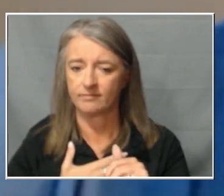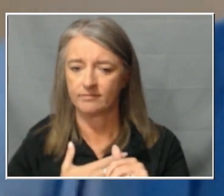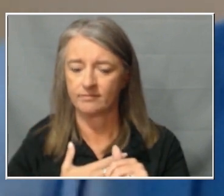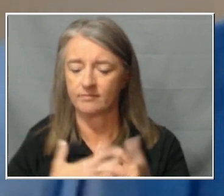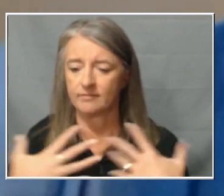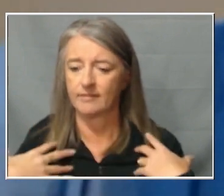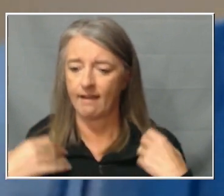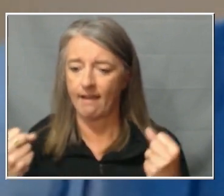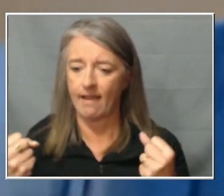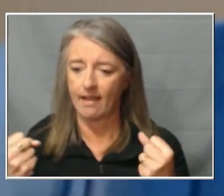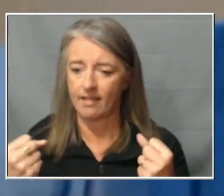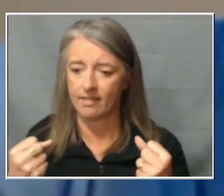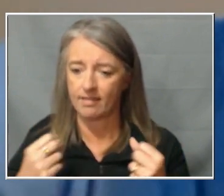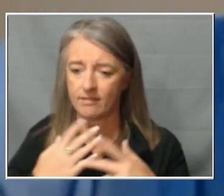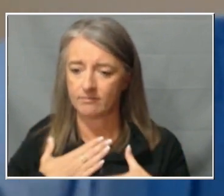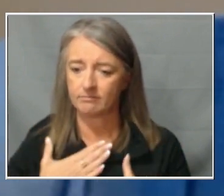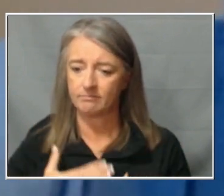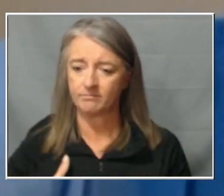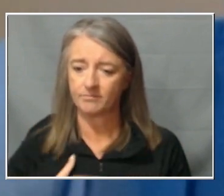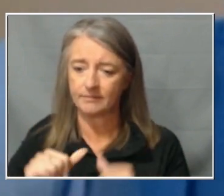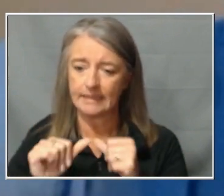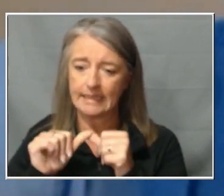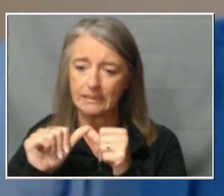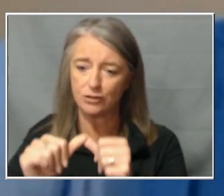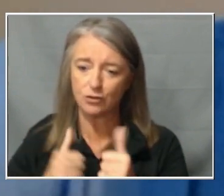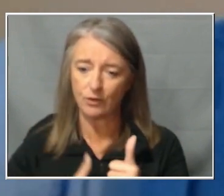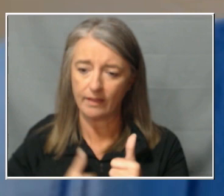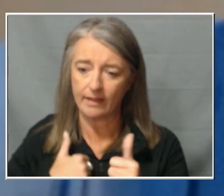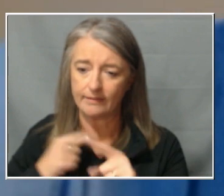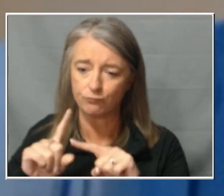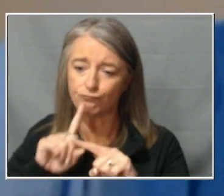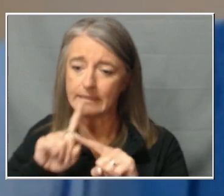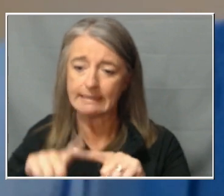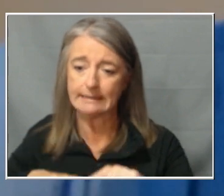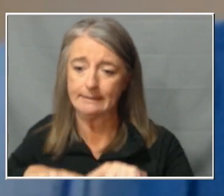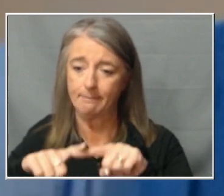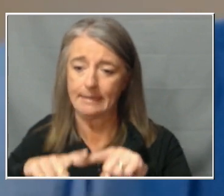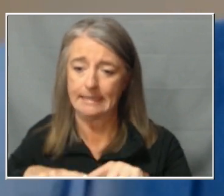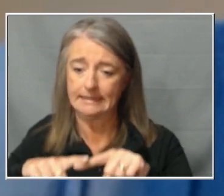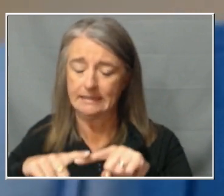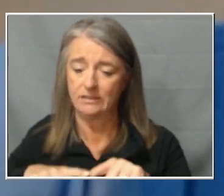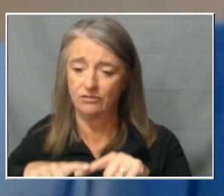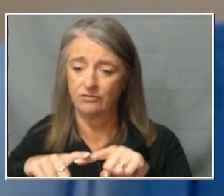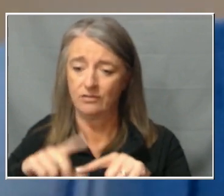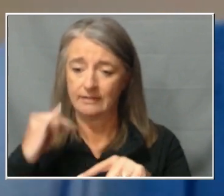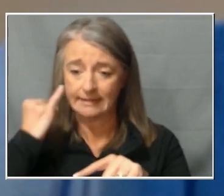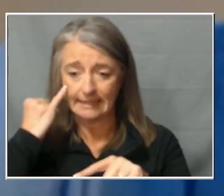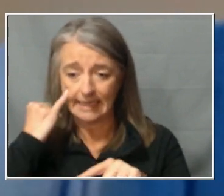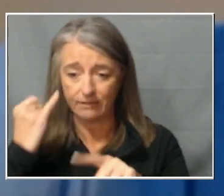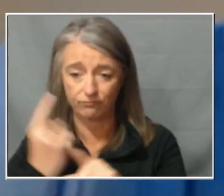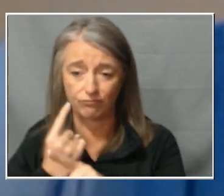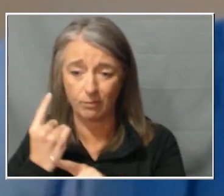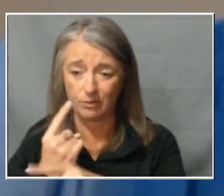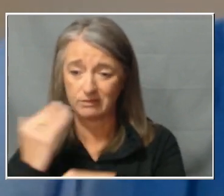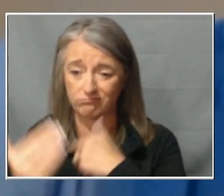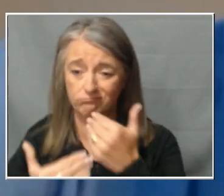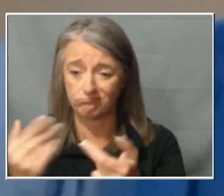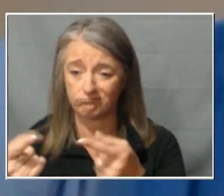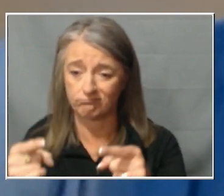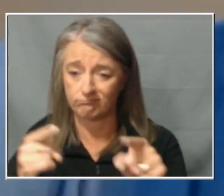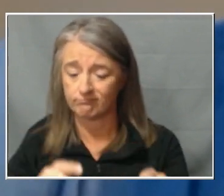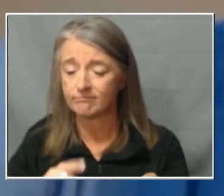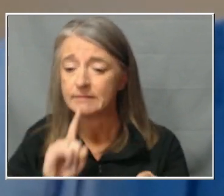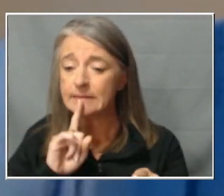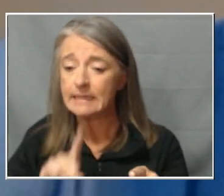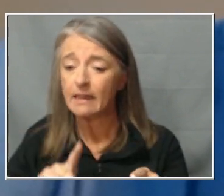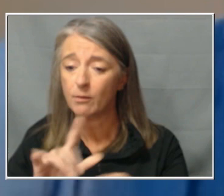my health and my well-being, my continued life depended on if this went properly or not. So it was a